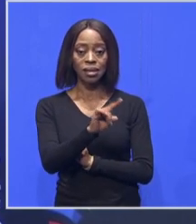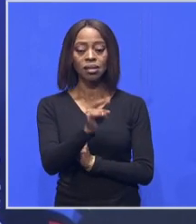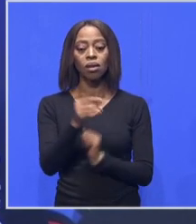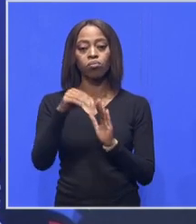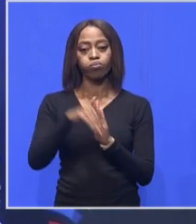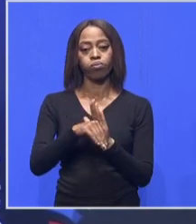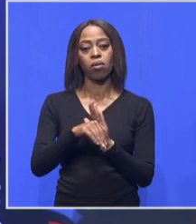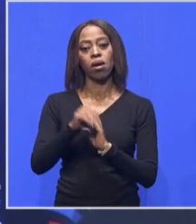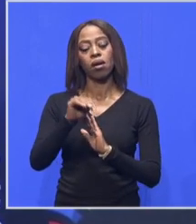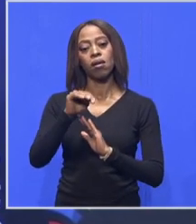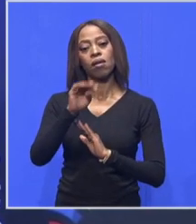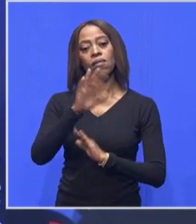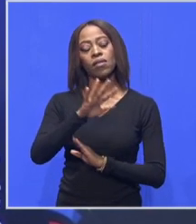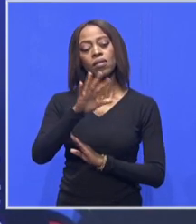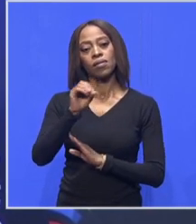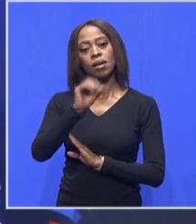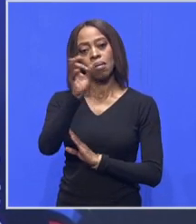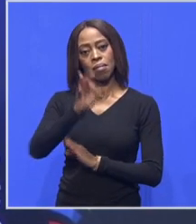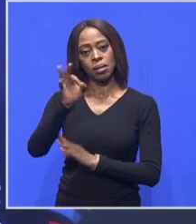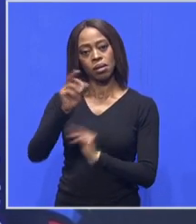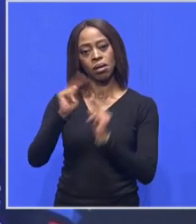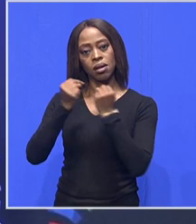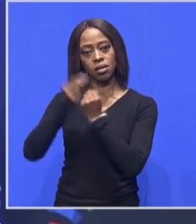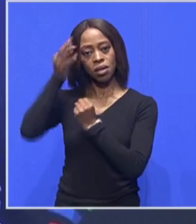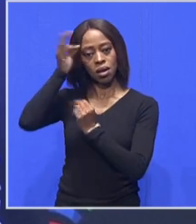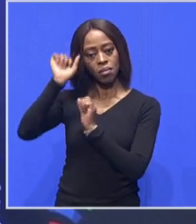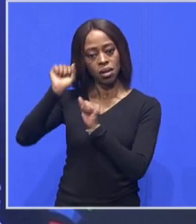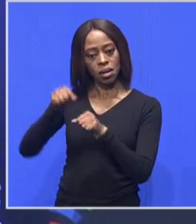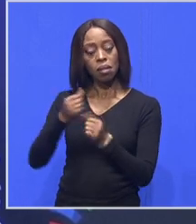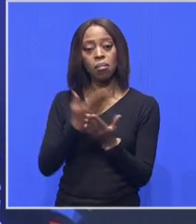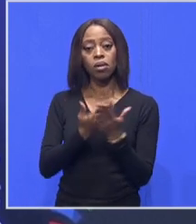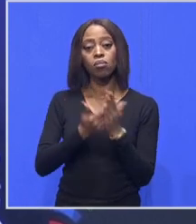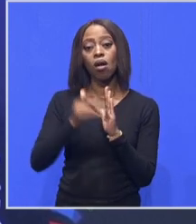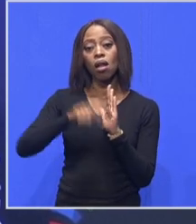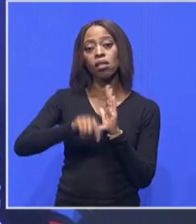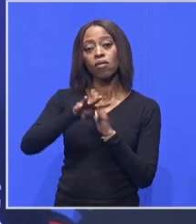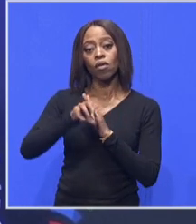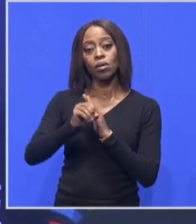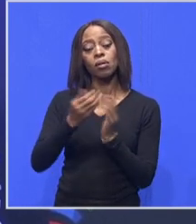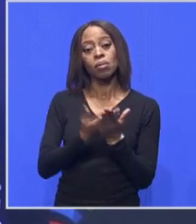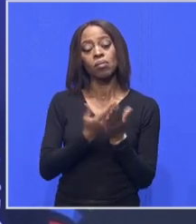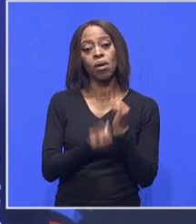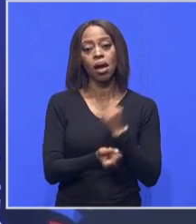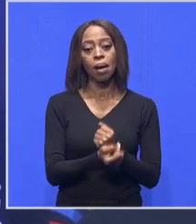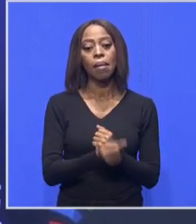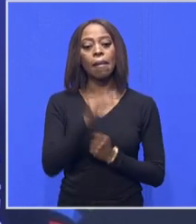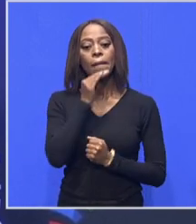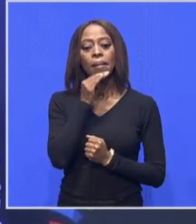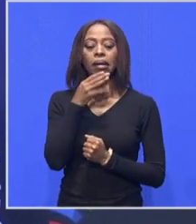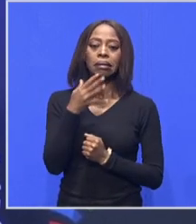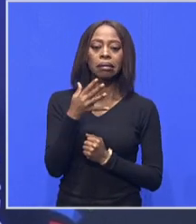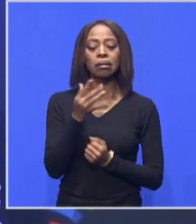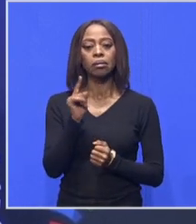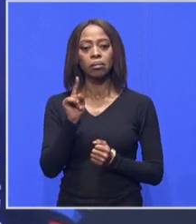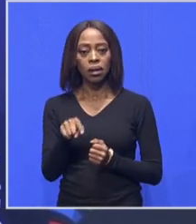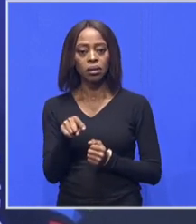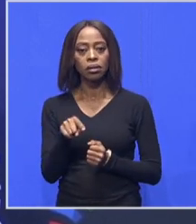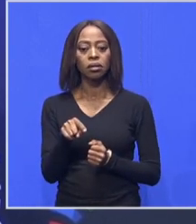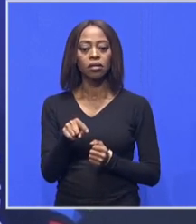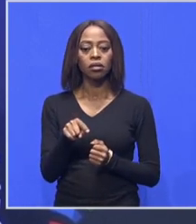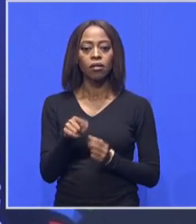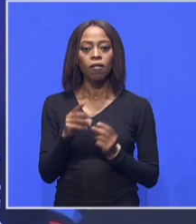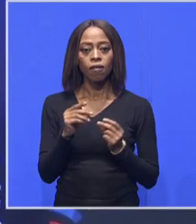below 50% in the national government elections next year, possibly even less than 40, which means that we're going to have to get into quid pro